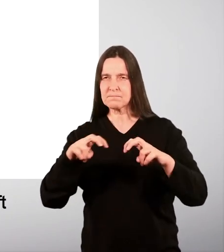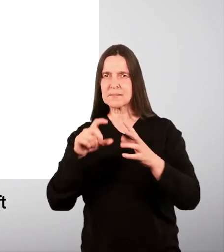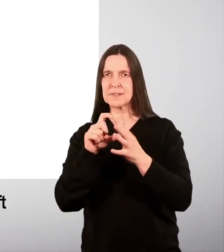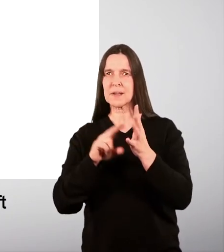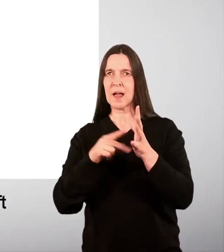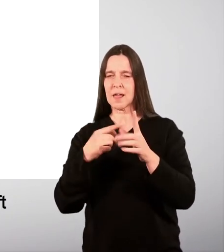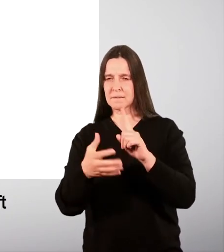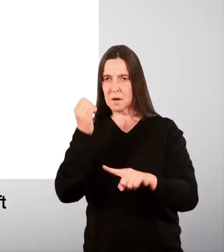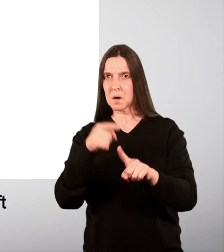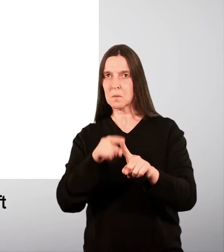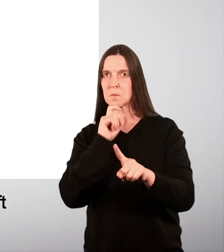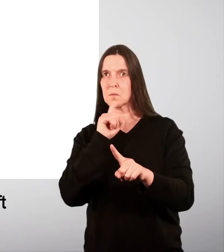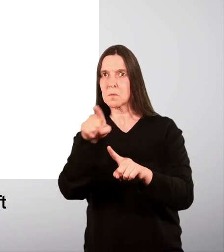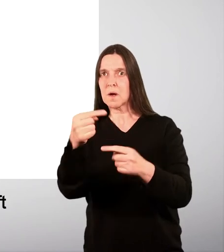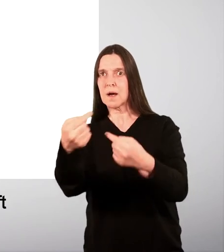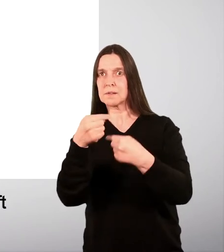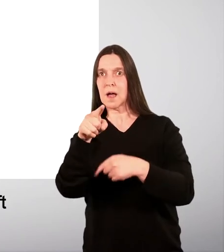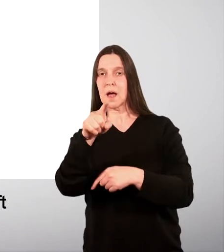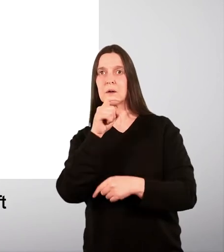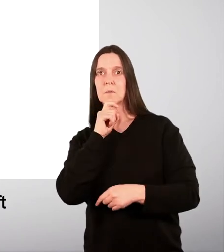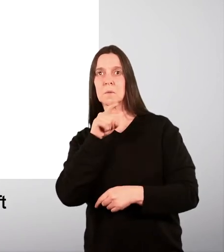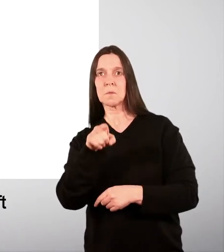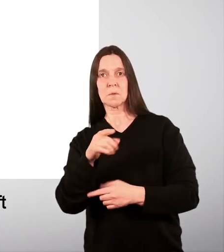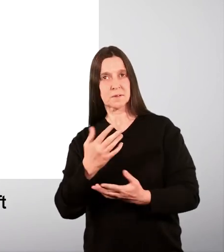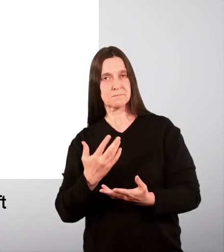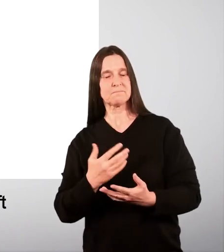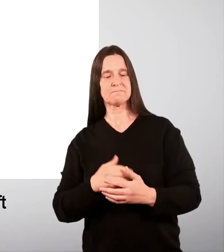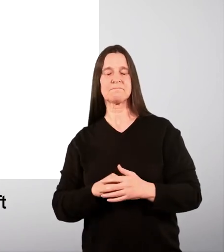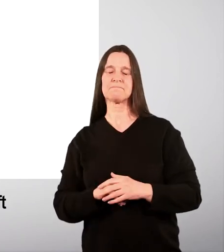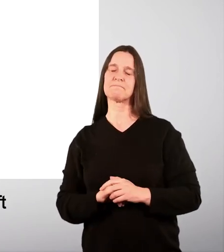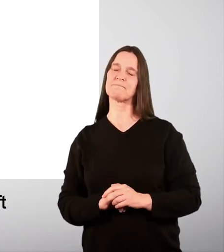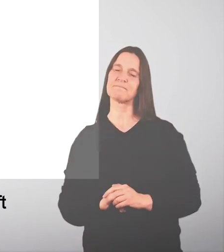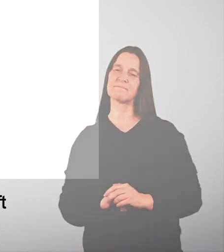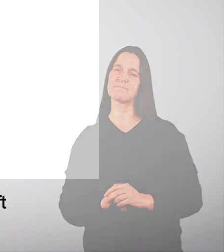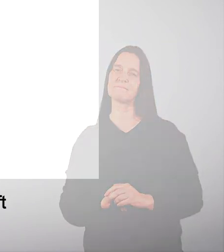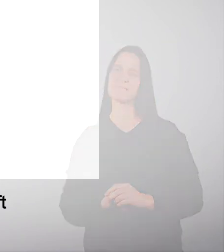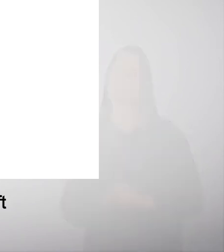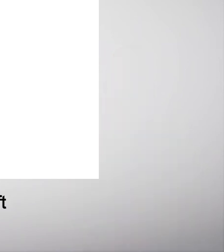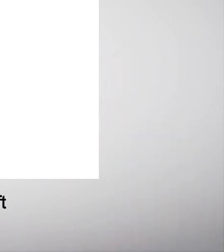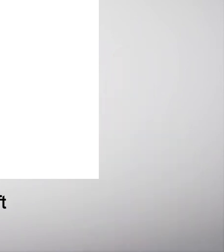his face and from the DNA from his skin left on your hairbrush.